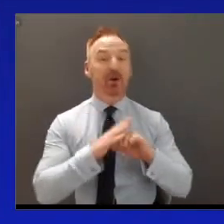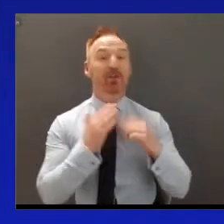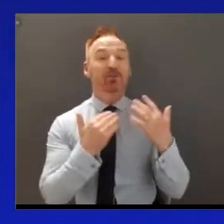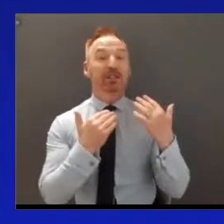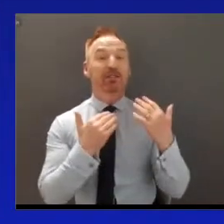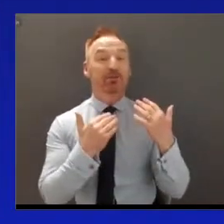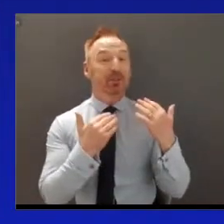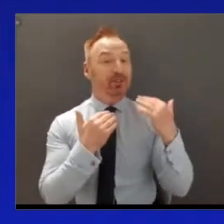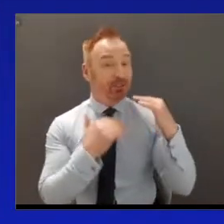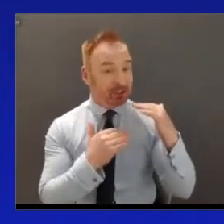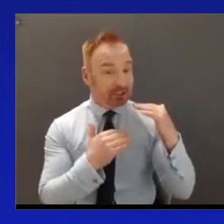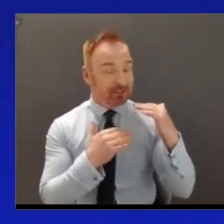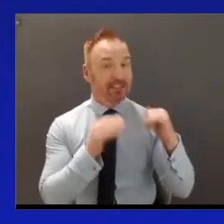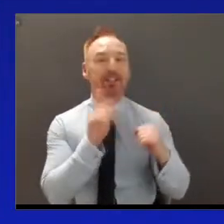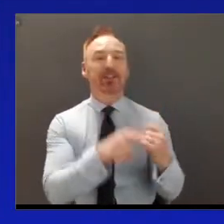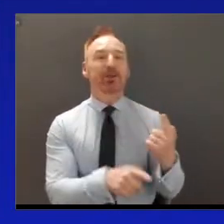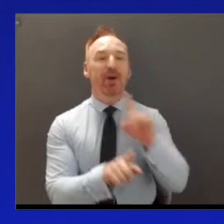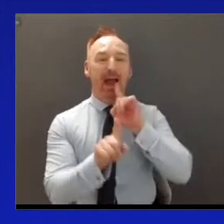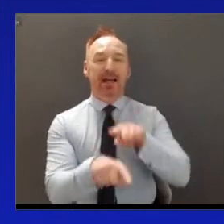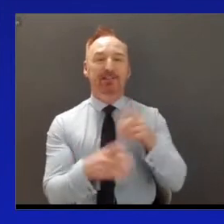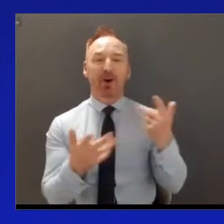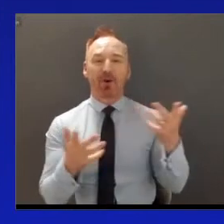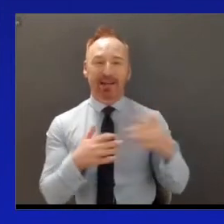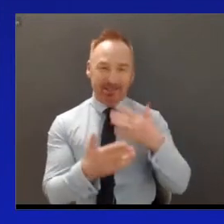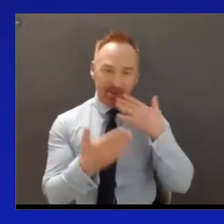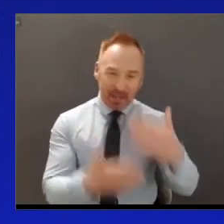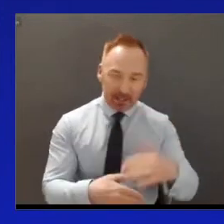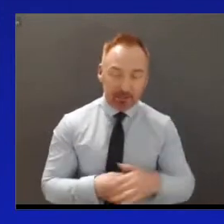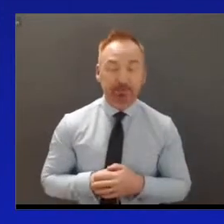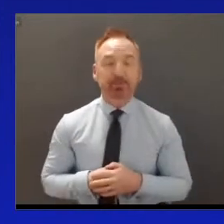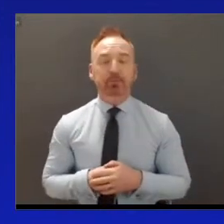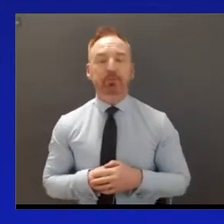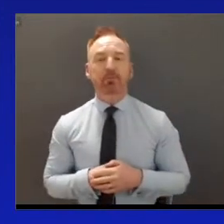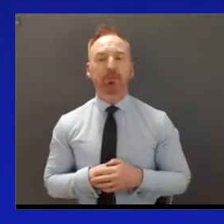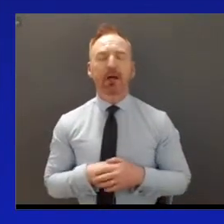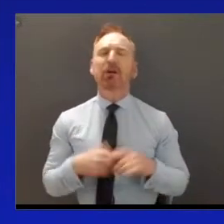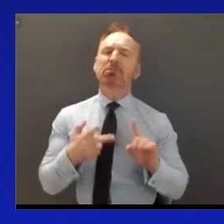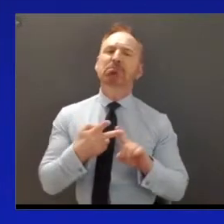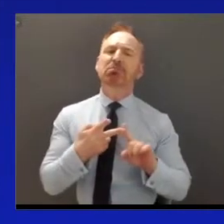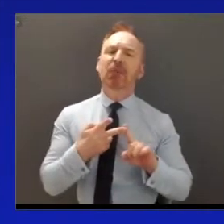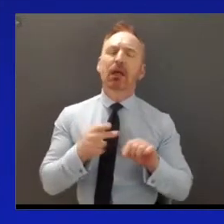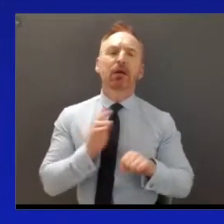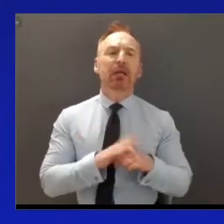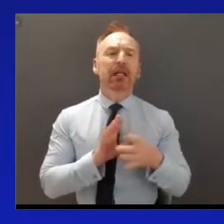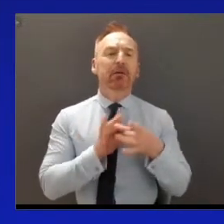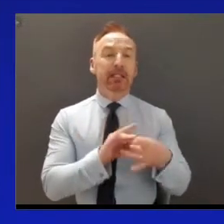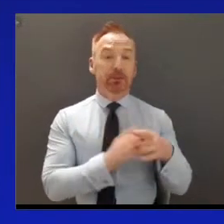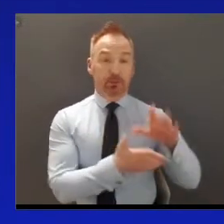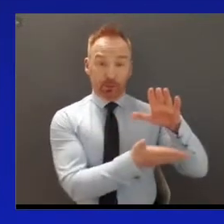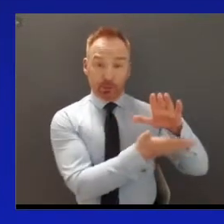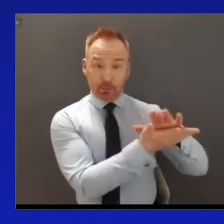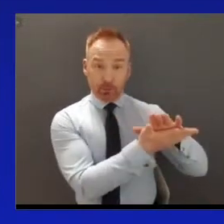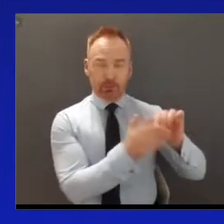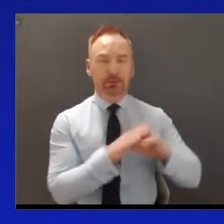that. The other question I had was about, I guess, schools and teachers. Where teachers